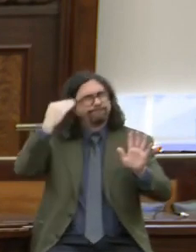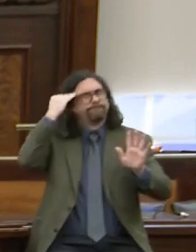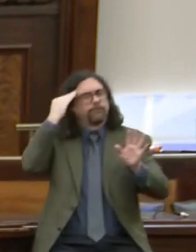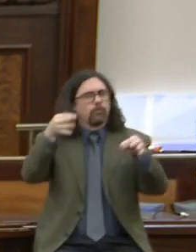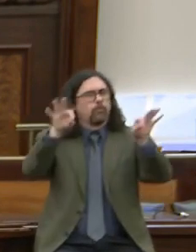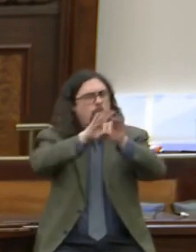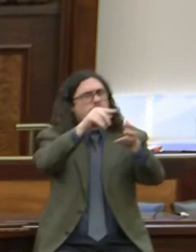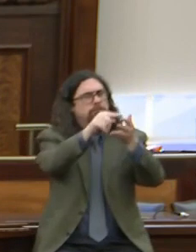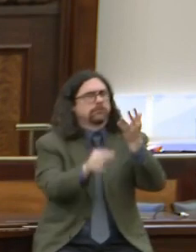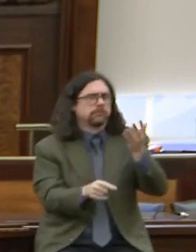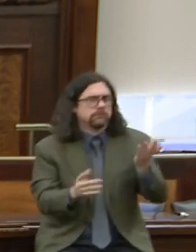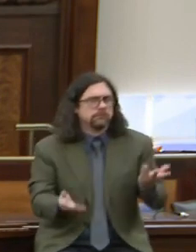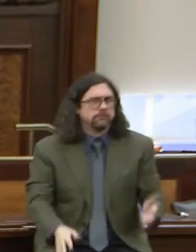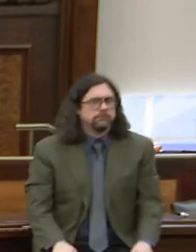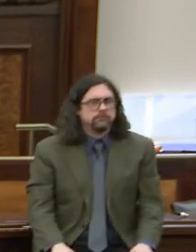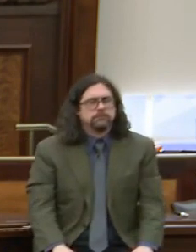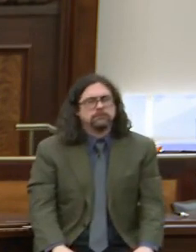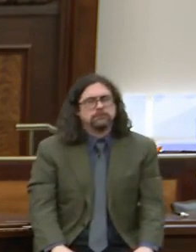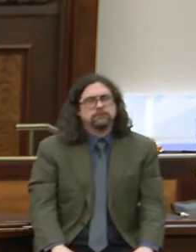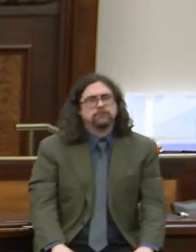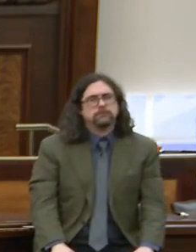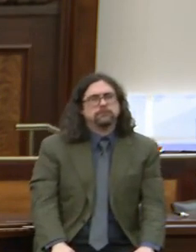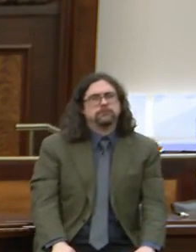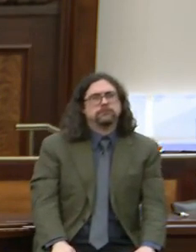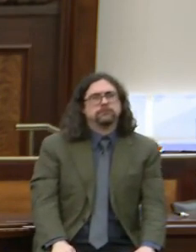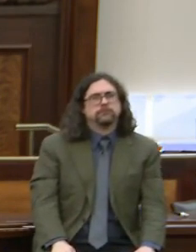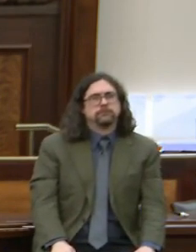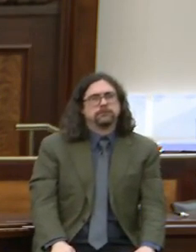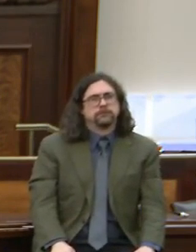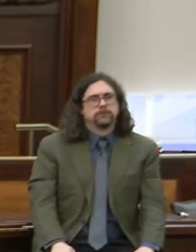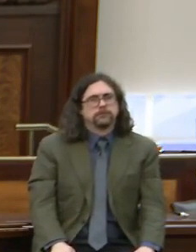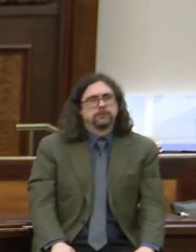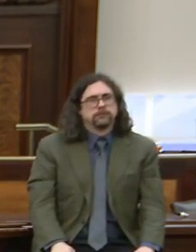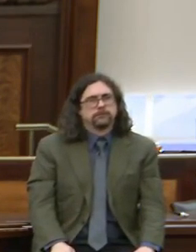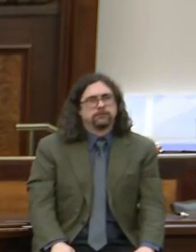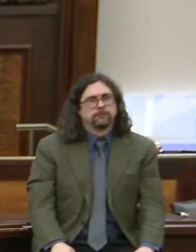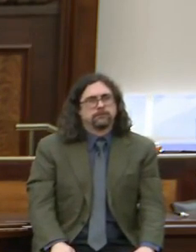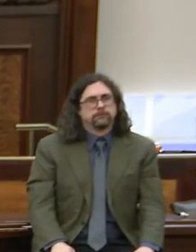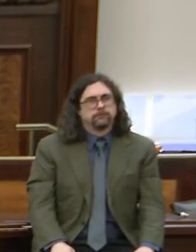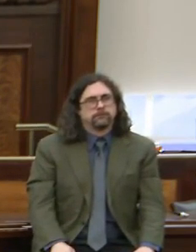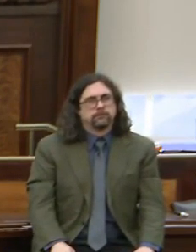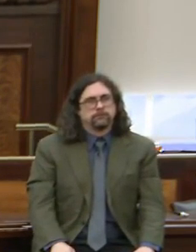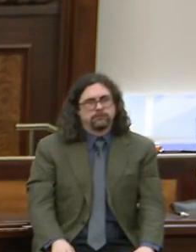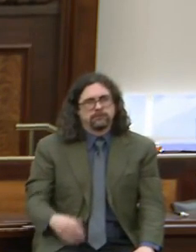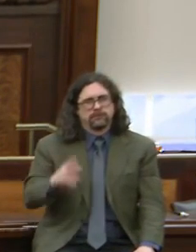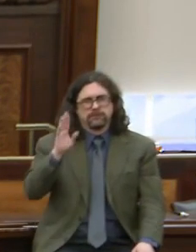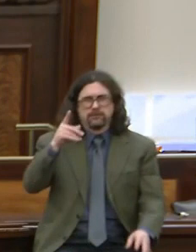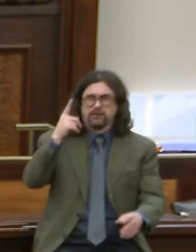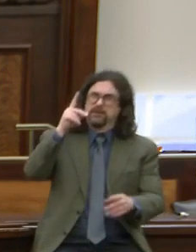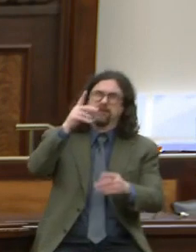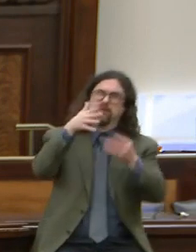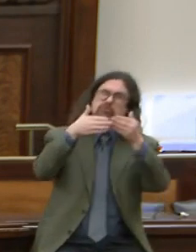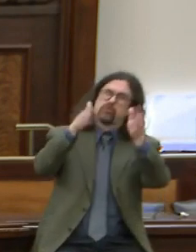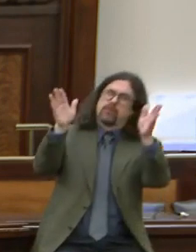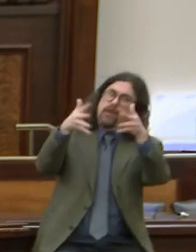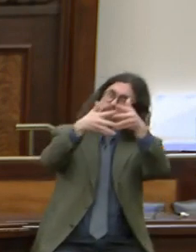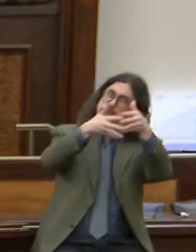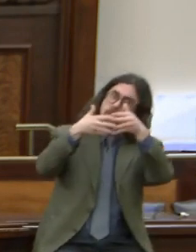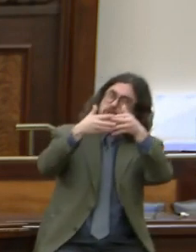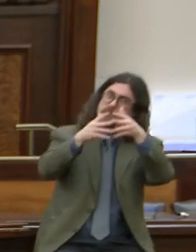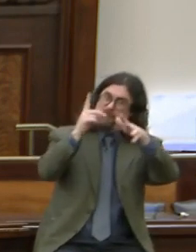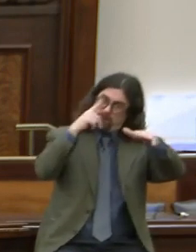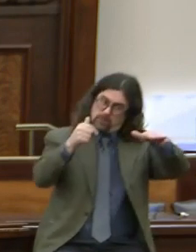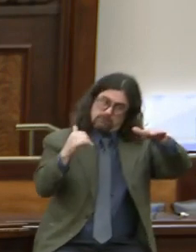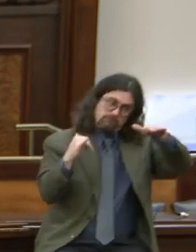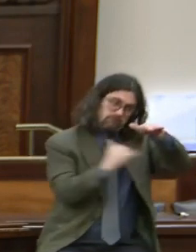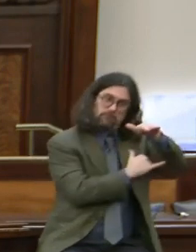difficult in a city as large as New York City. But I believe we have to quickly come to grips